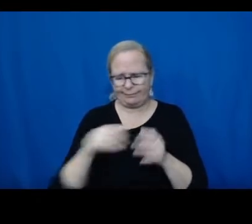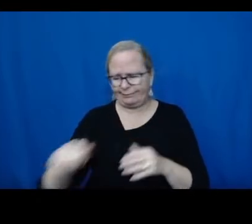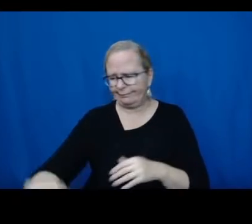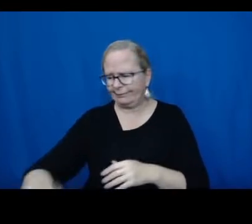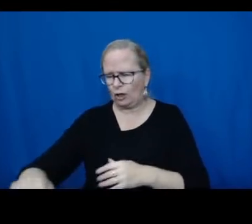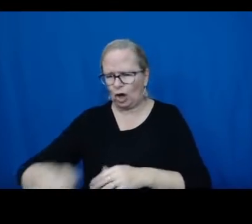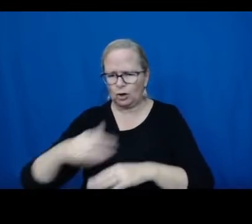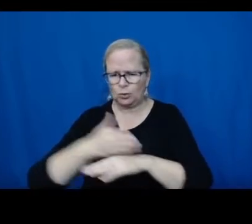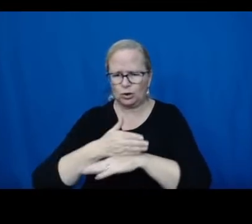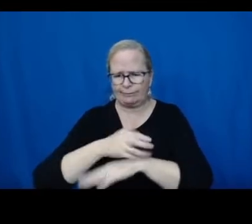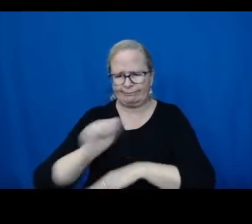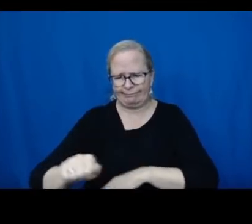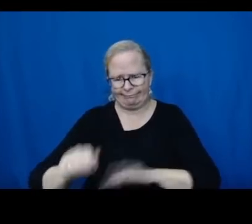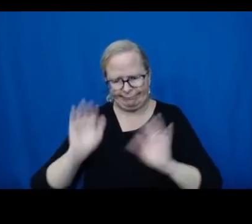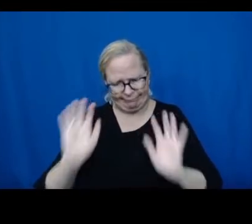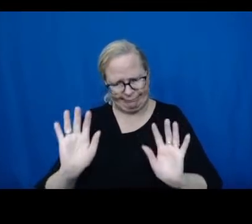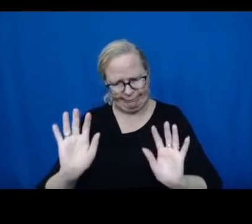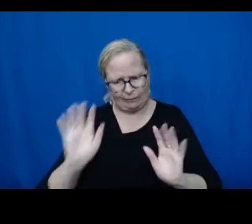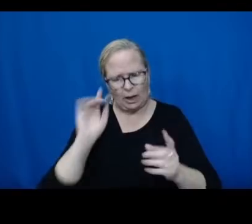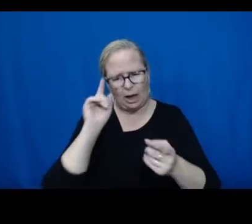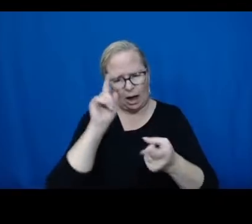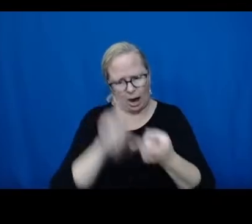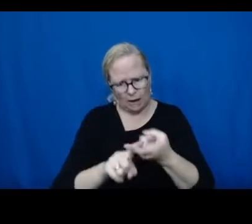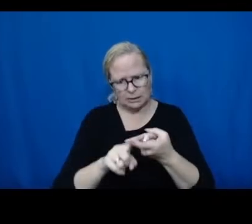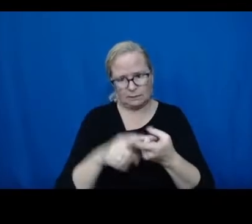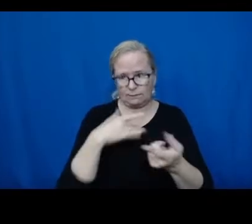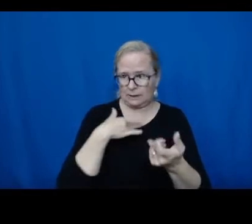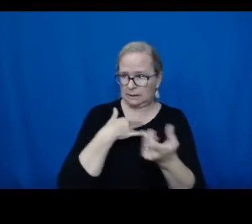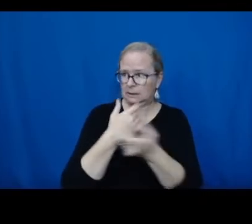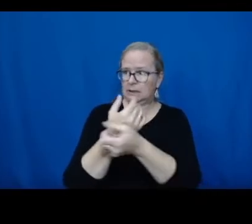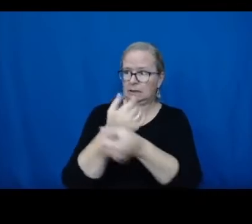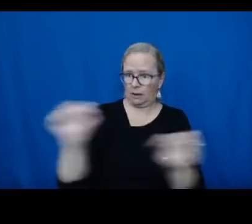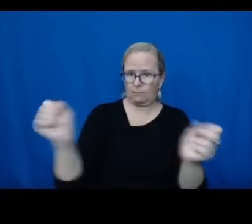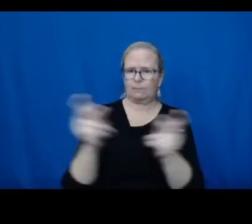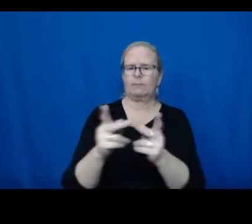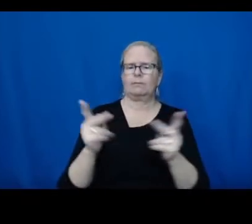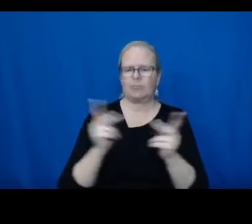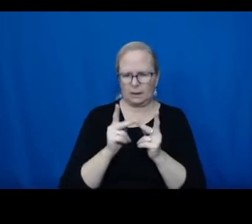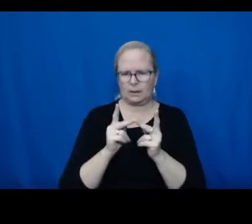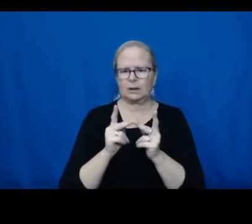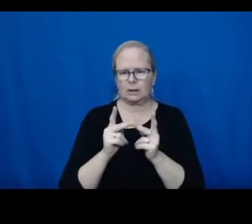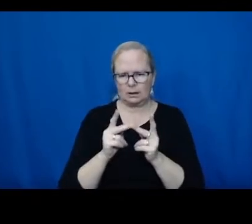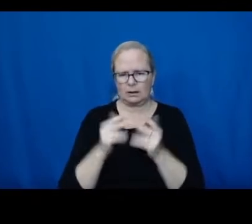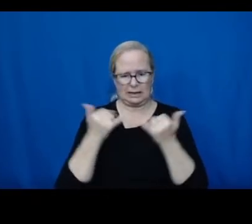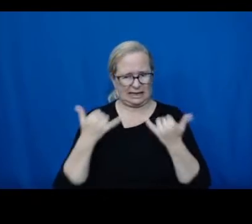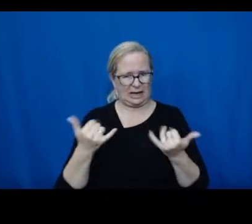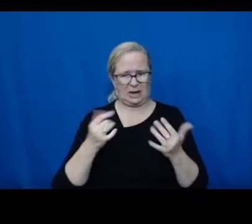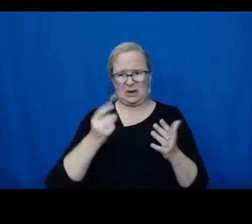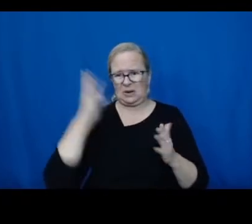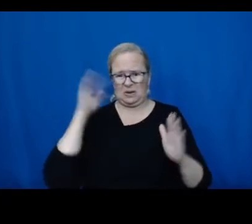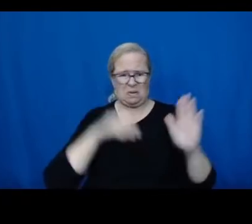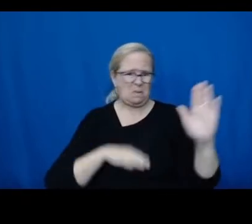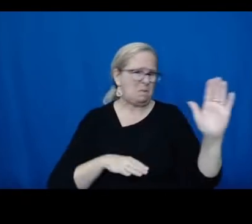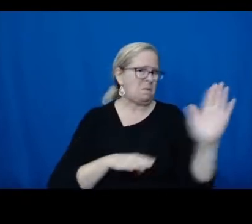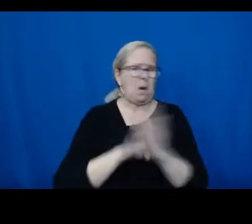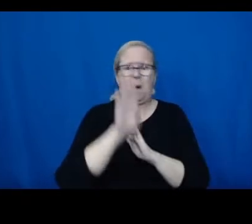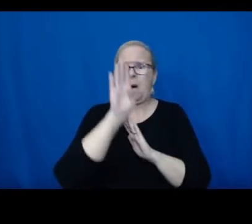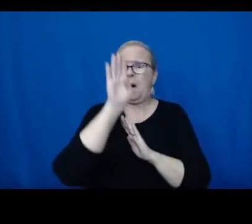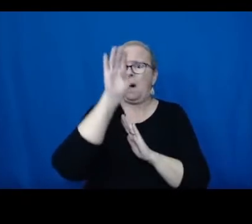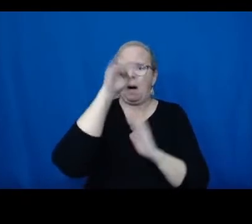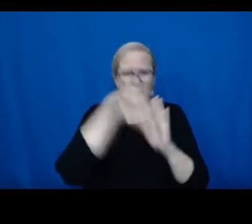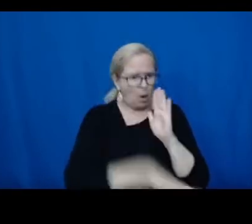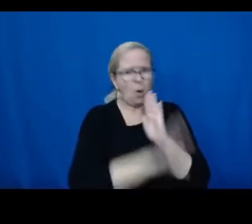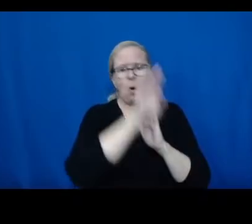exceptionally ridiculous highs and lows that feel like constantly shouting into a void. As we say goodbye